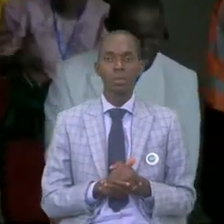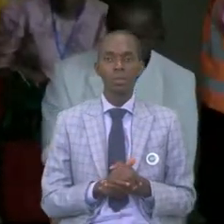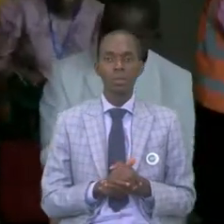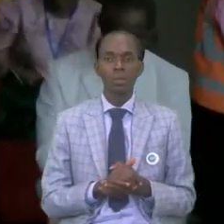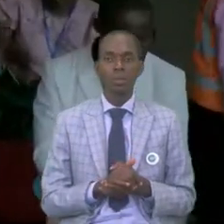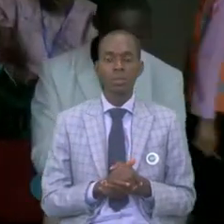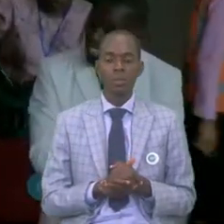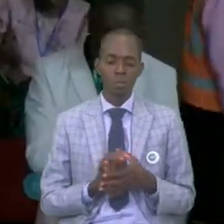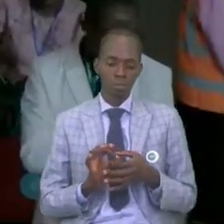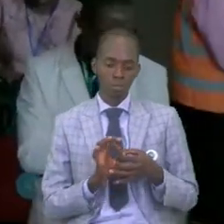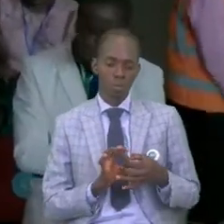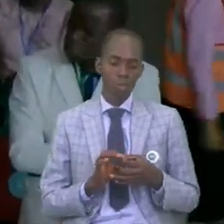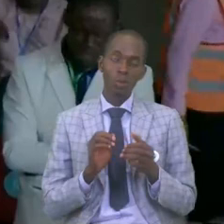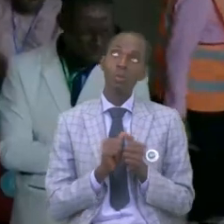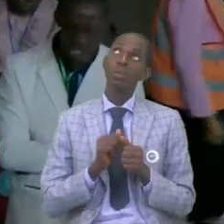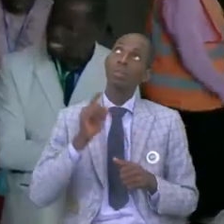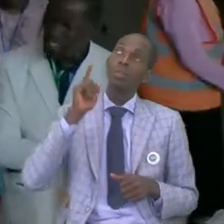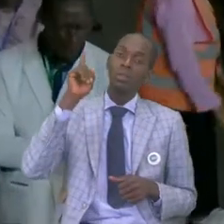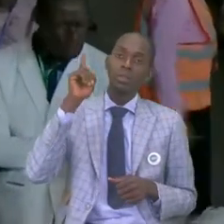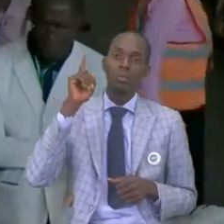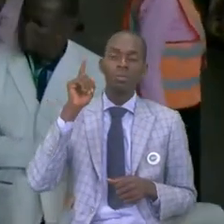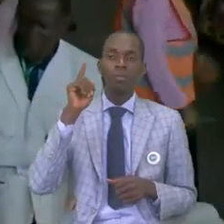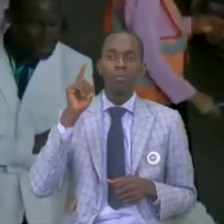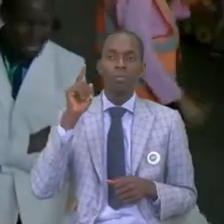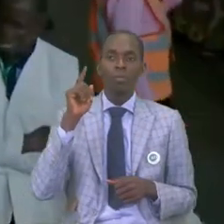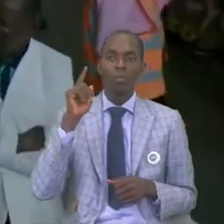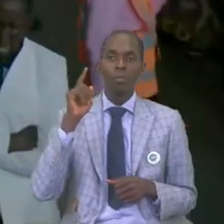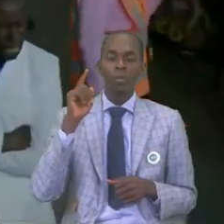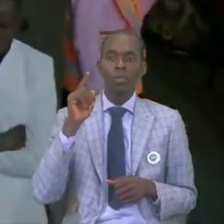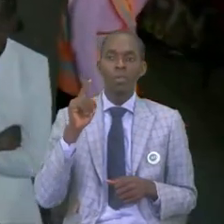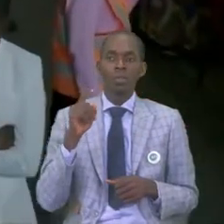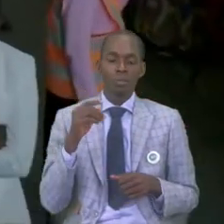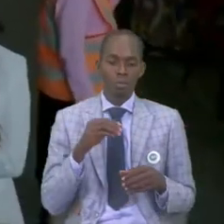Unite with him. What he has, you have.